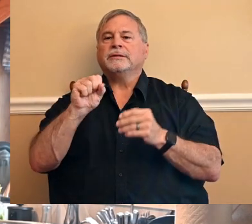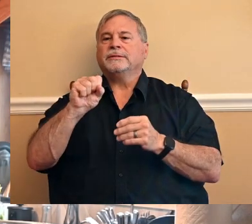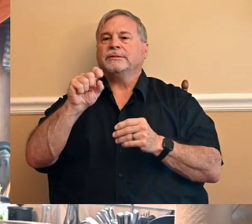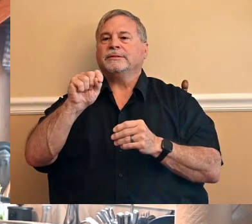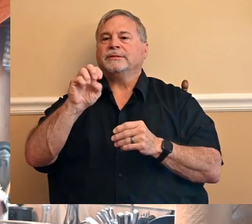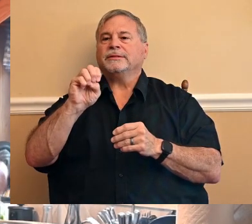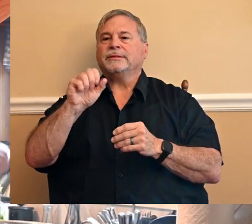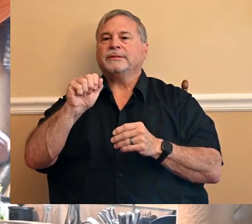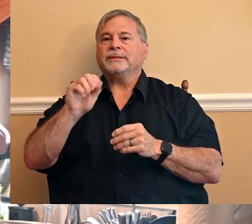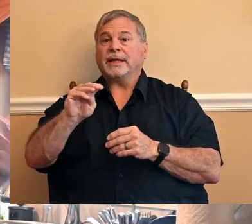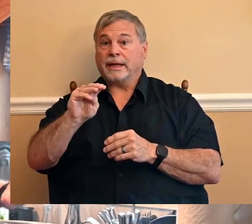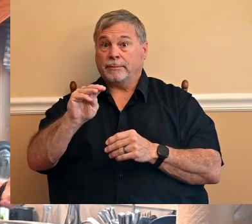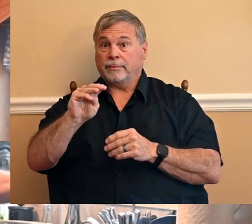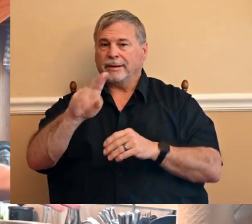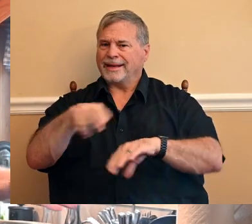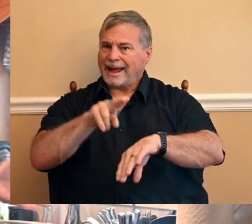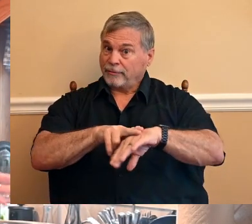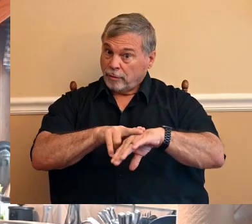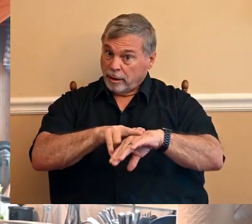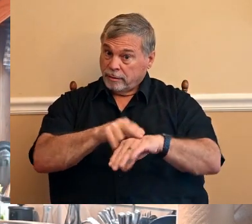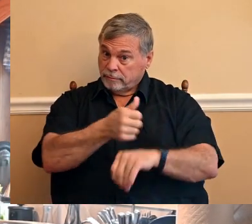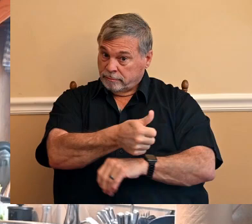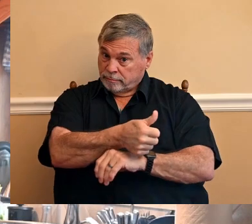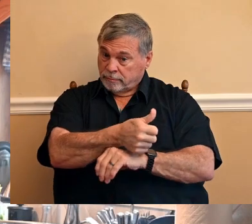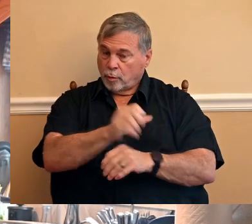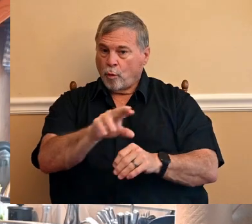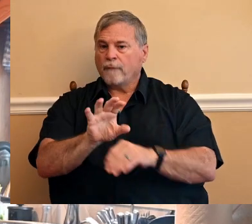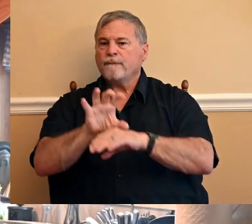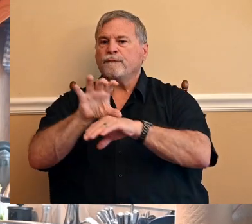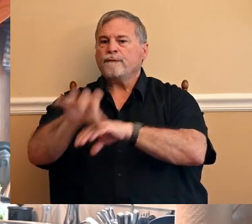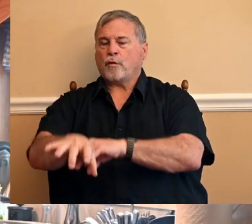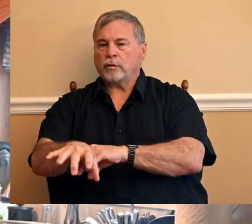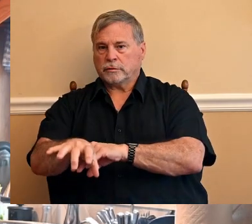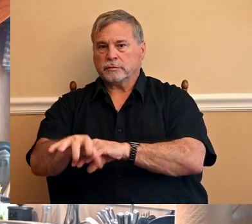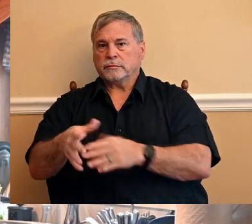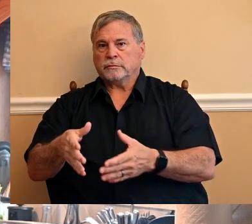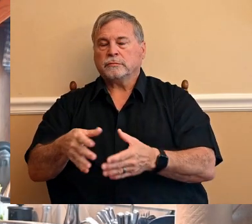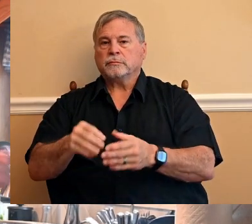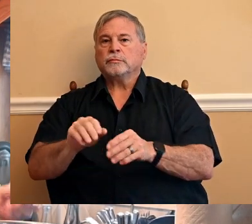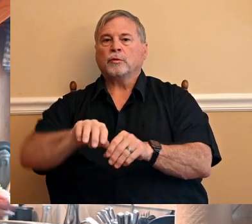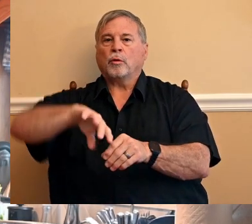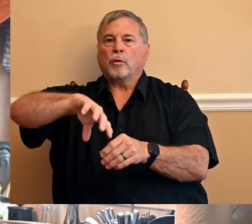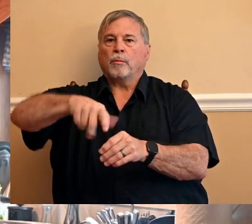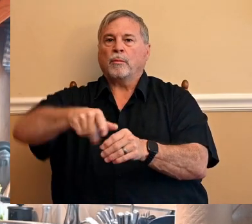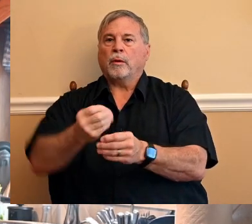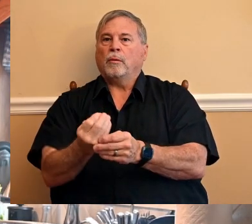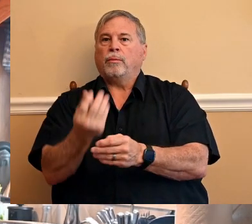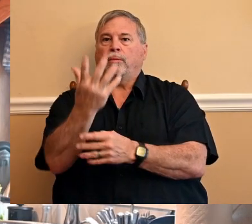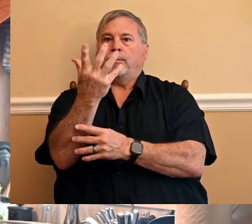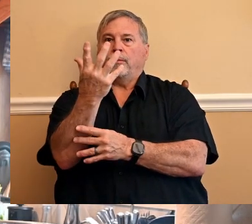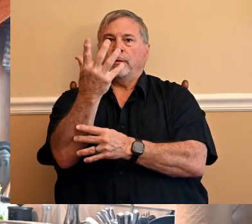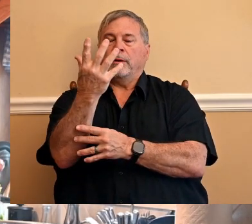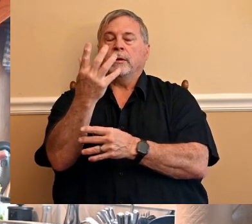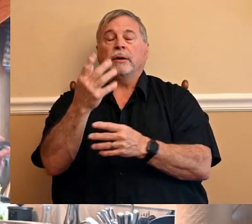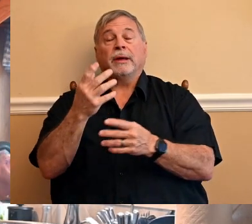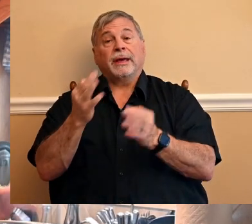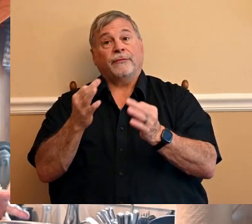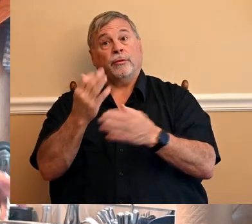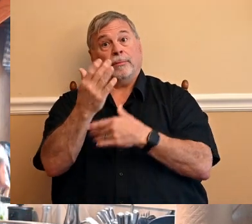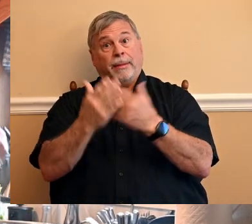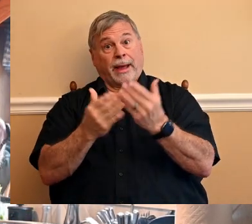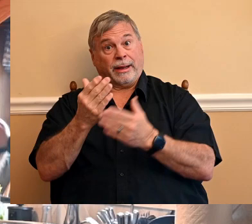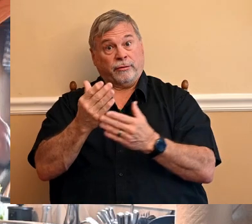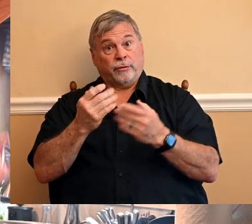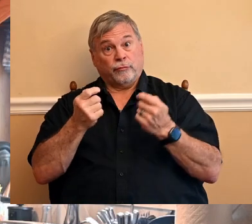steam, or you can force it to release the steam. But be careful if you manually release the steam that you use a